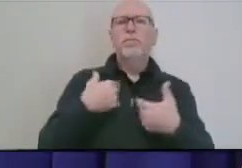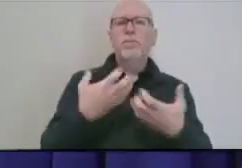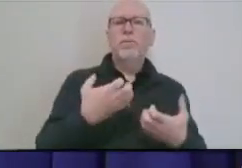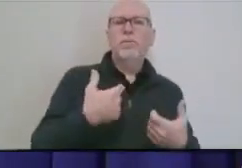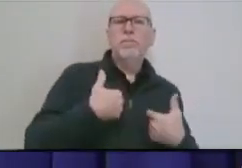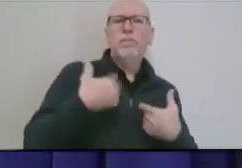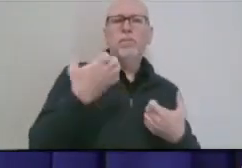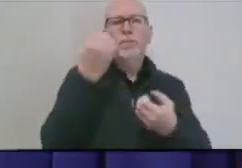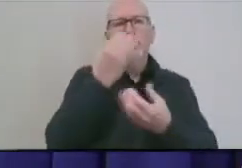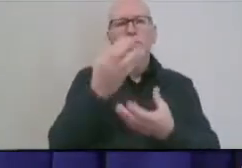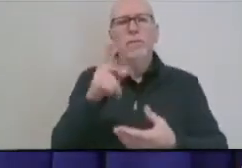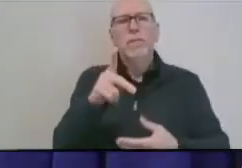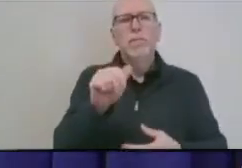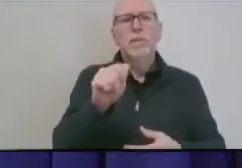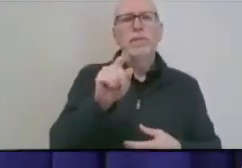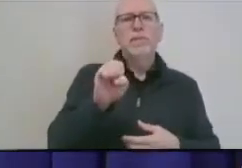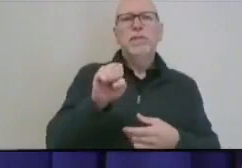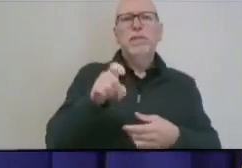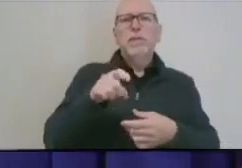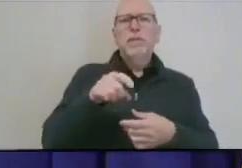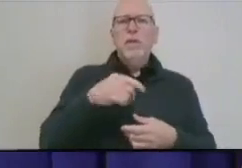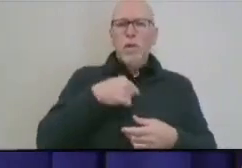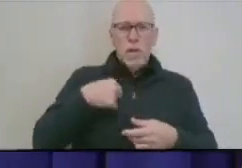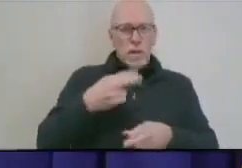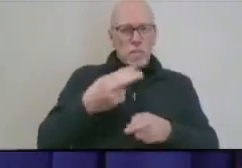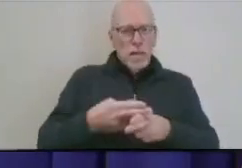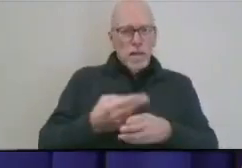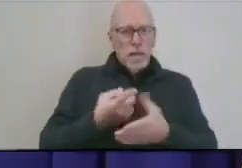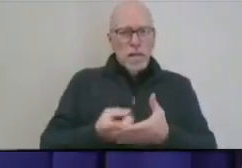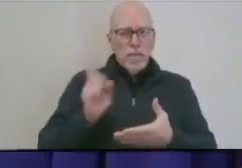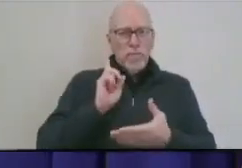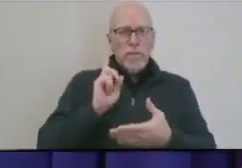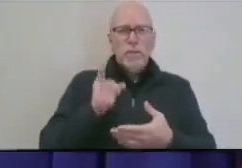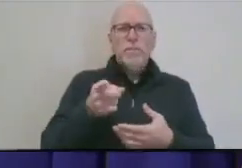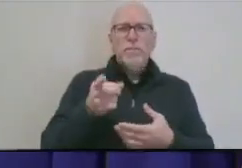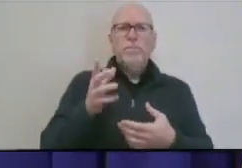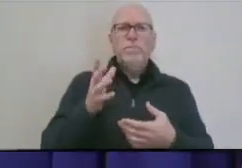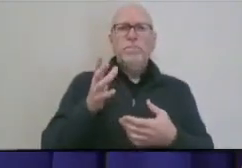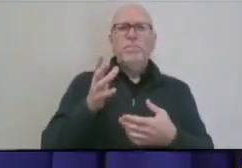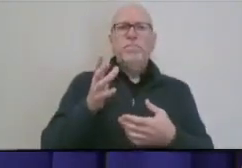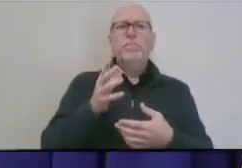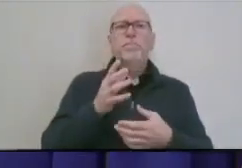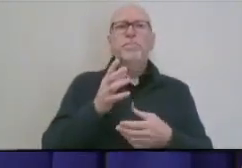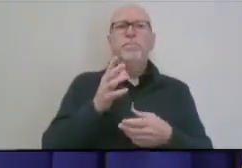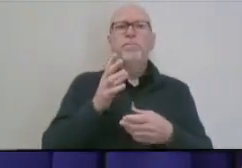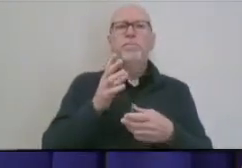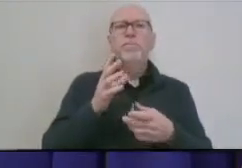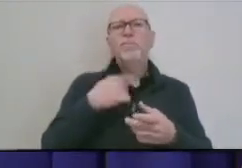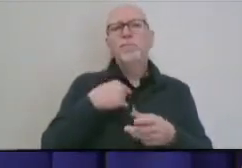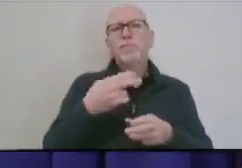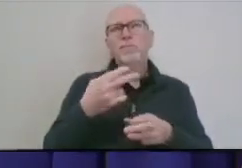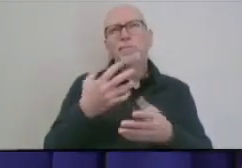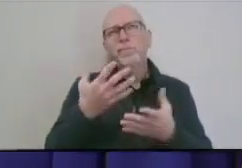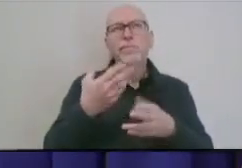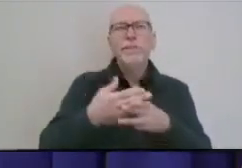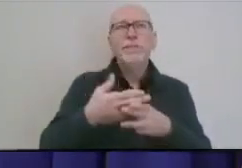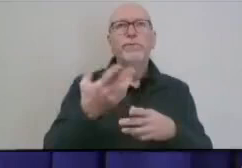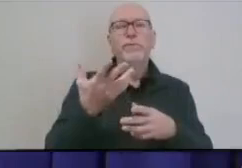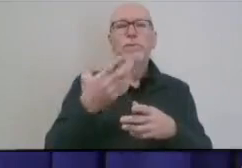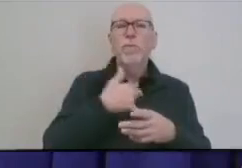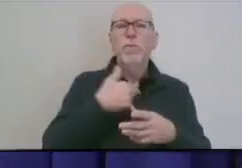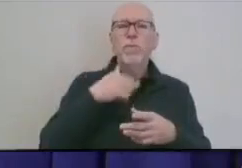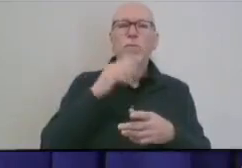an update on the, we mentioned last week and alluded to this a couple weeks ago, that we would be getting